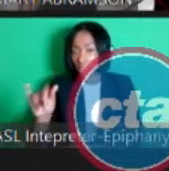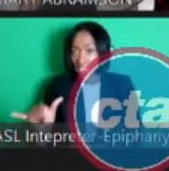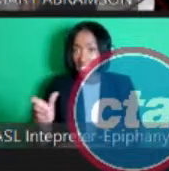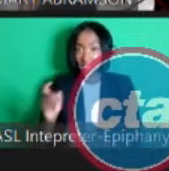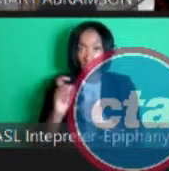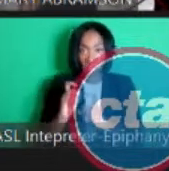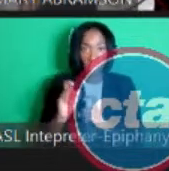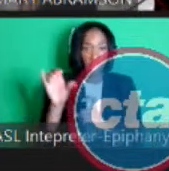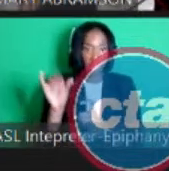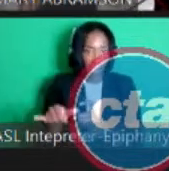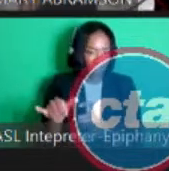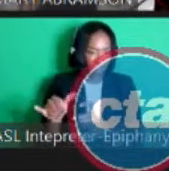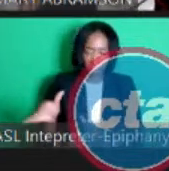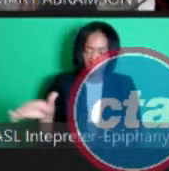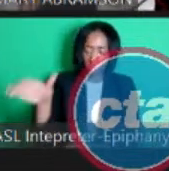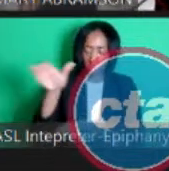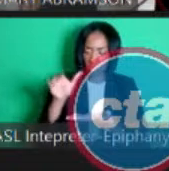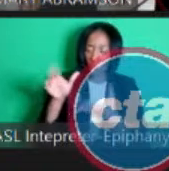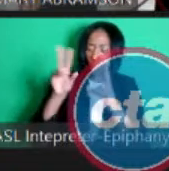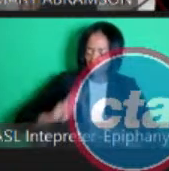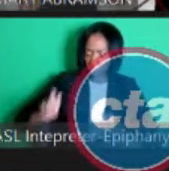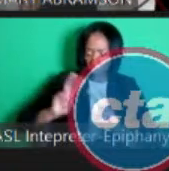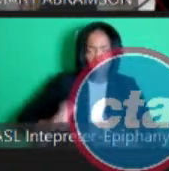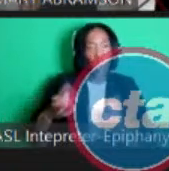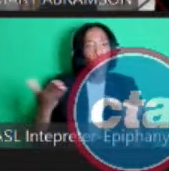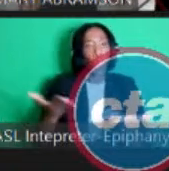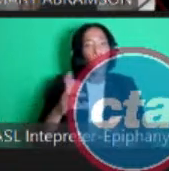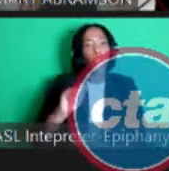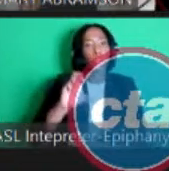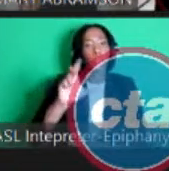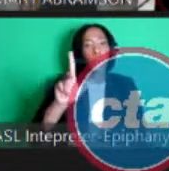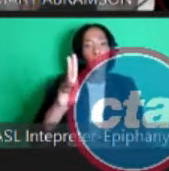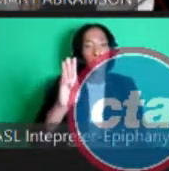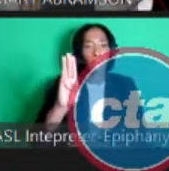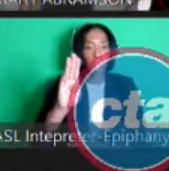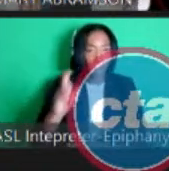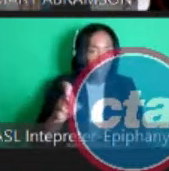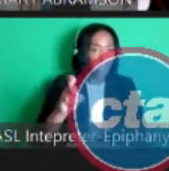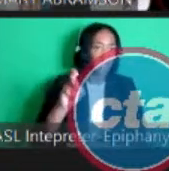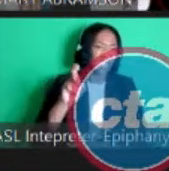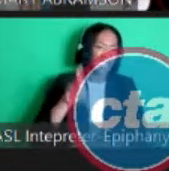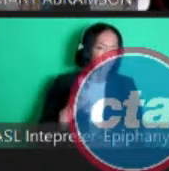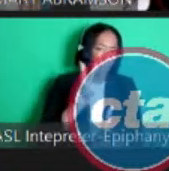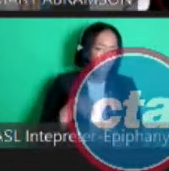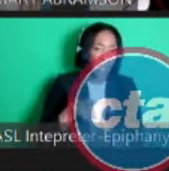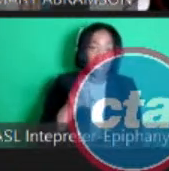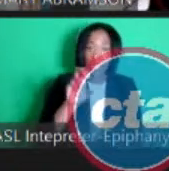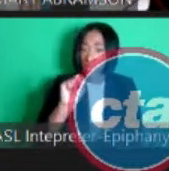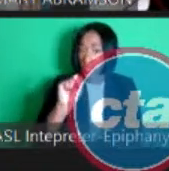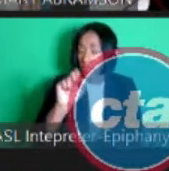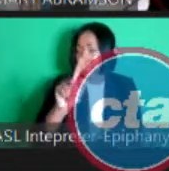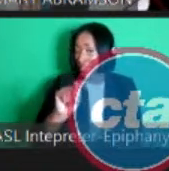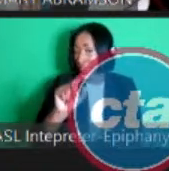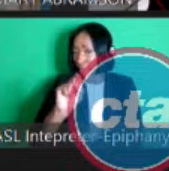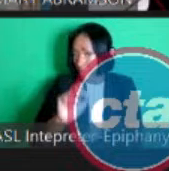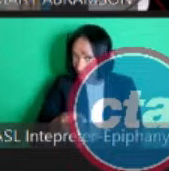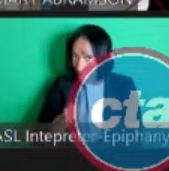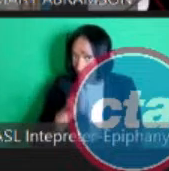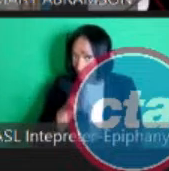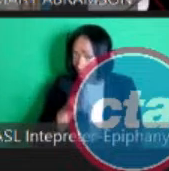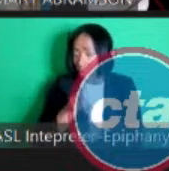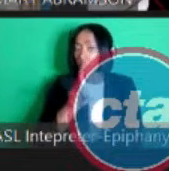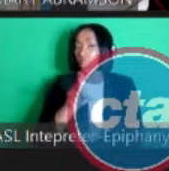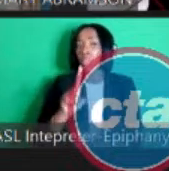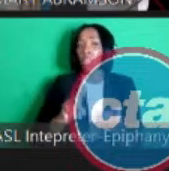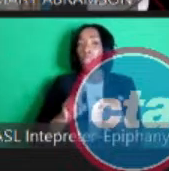reviewing those corridors and understanding what toolbox of treatment do we need to apply here? Is it TSP? Would that be the most efficient? Is it